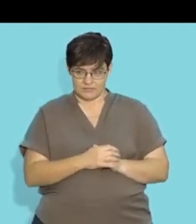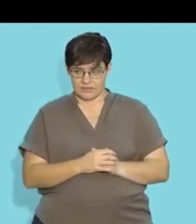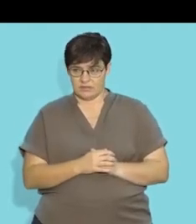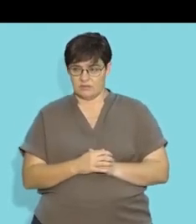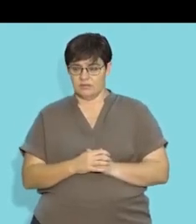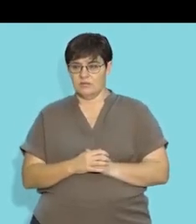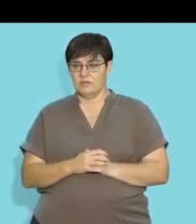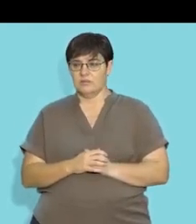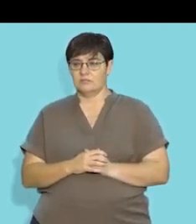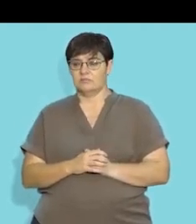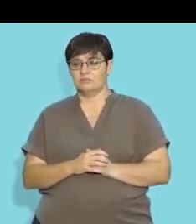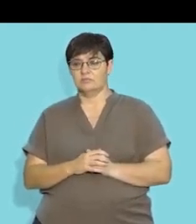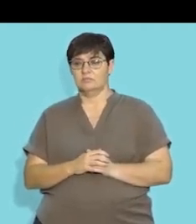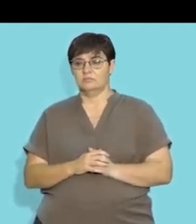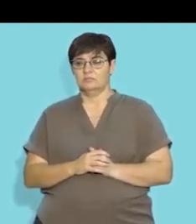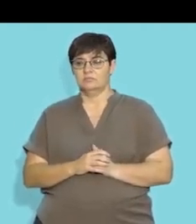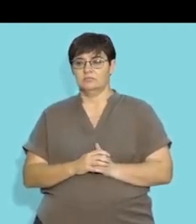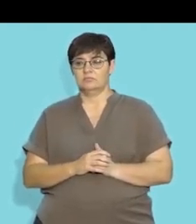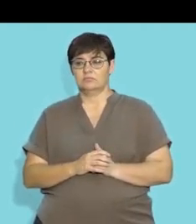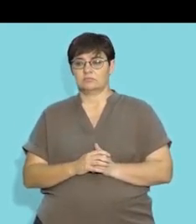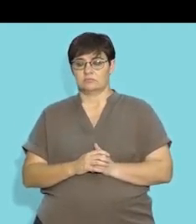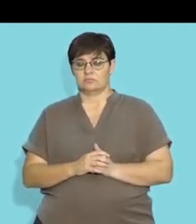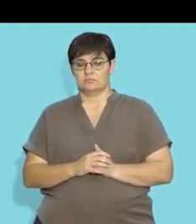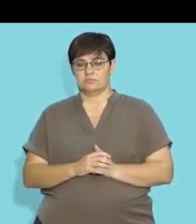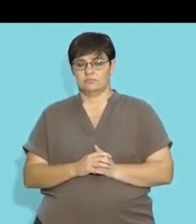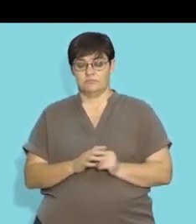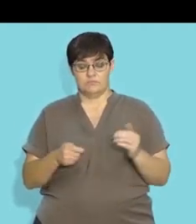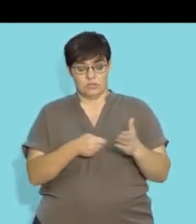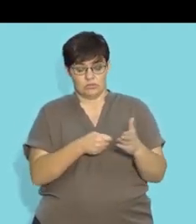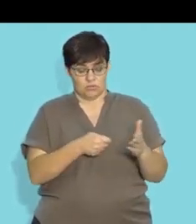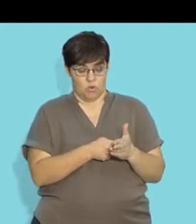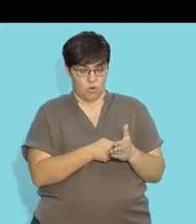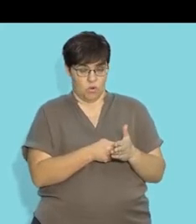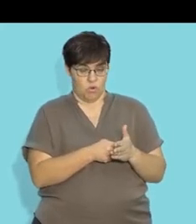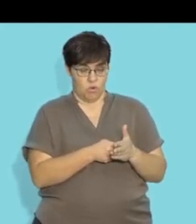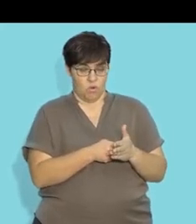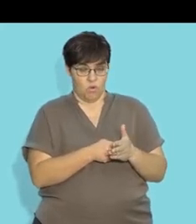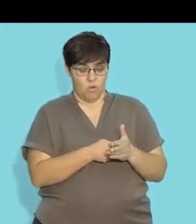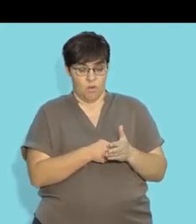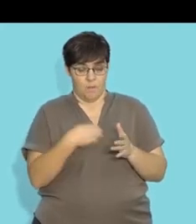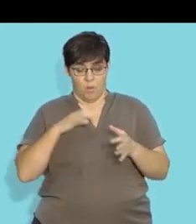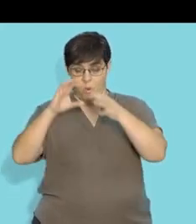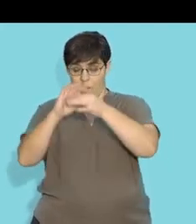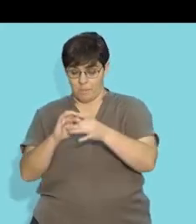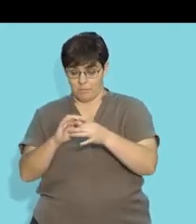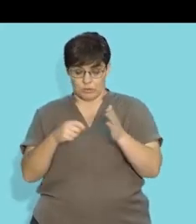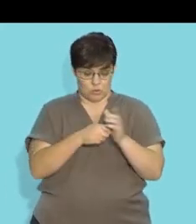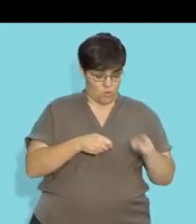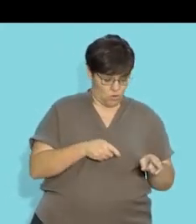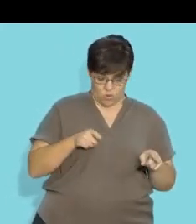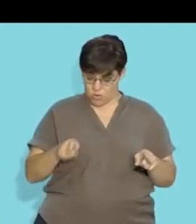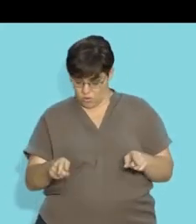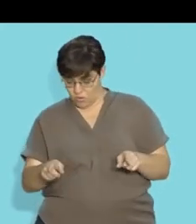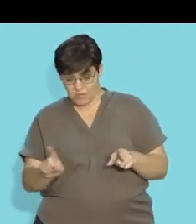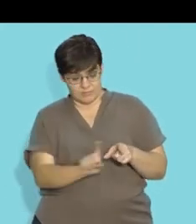So if you look at this is the distance from the store in kilometers. And the average number of